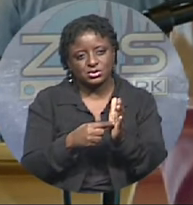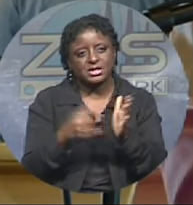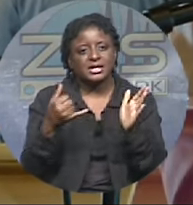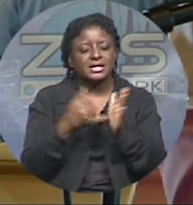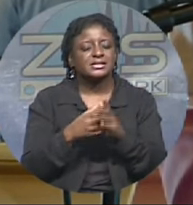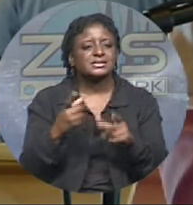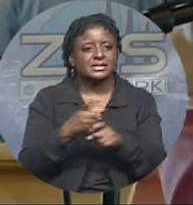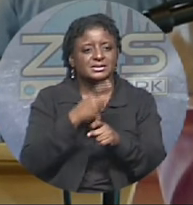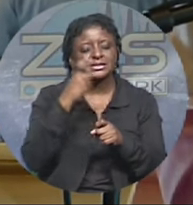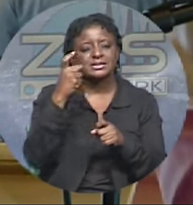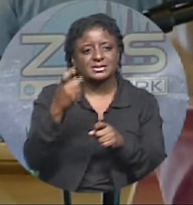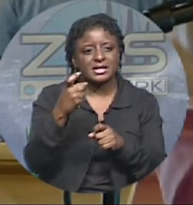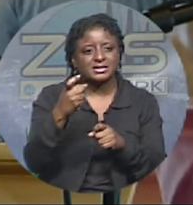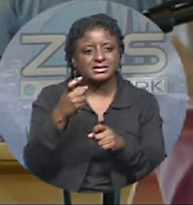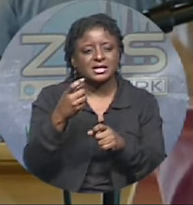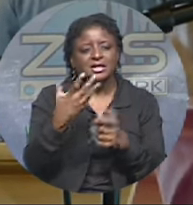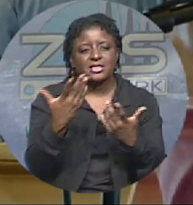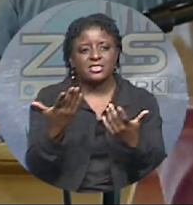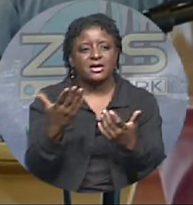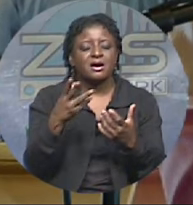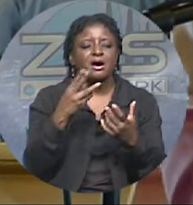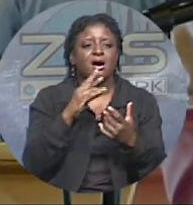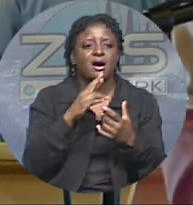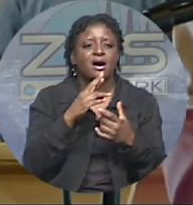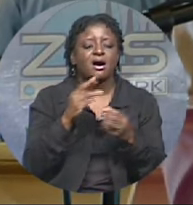way. There are over